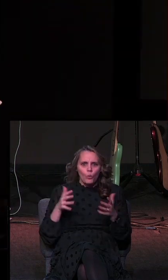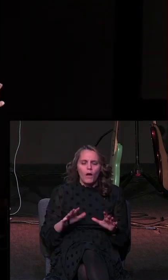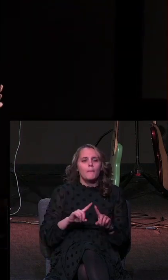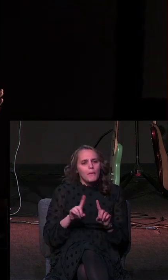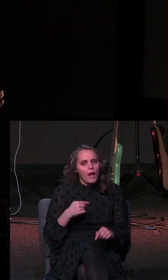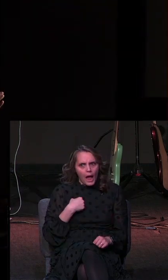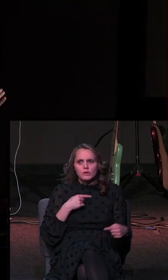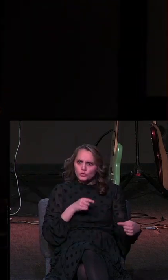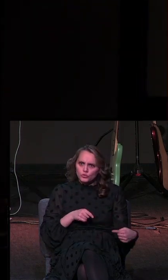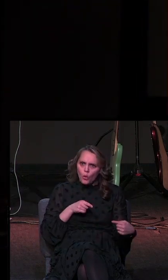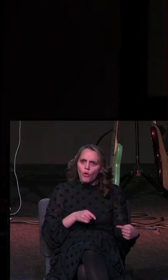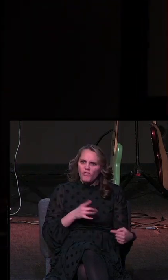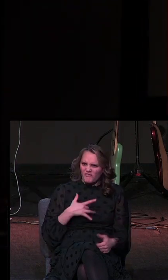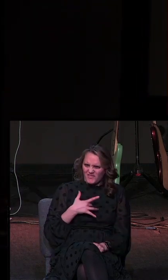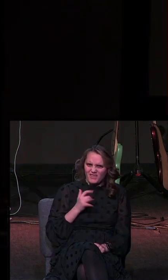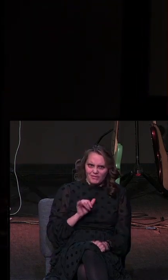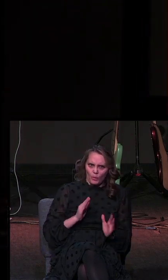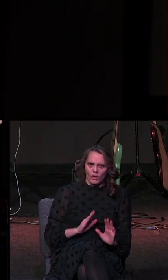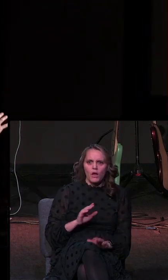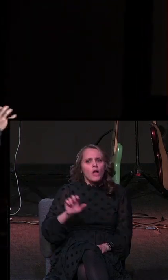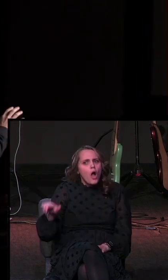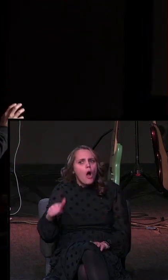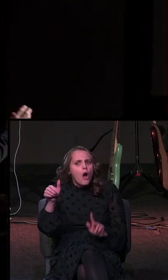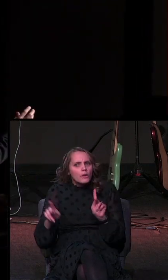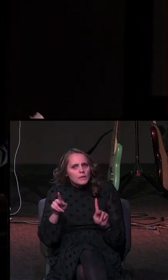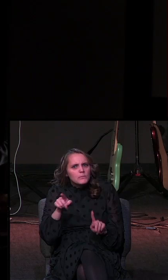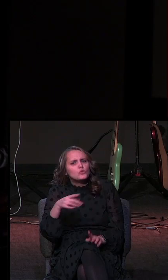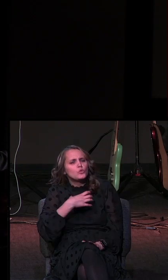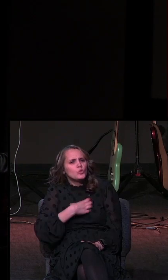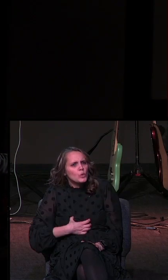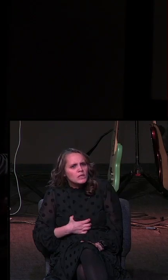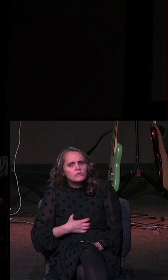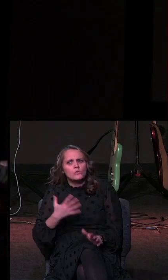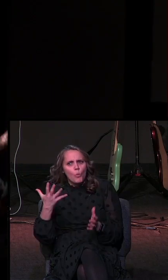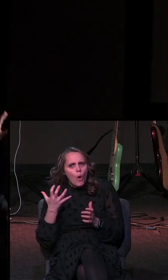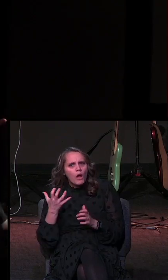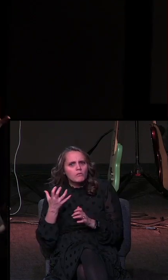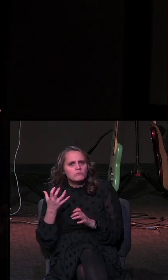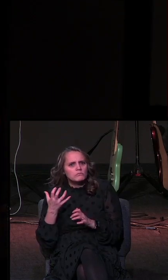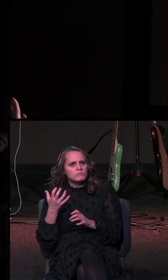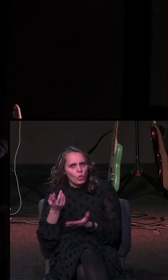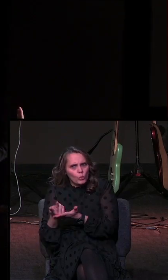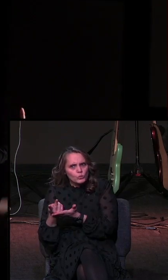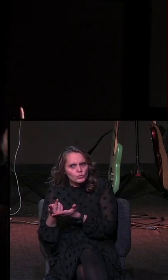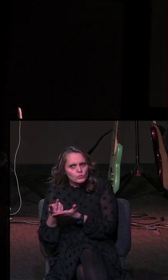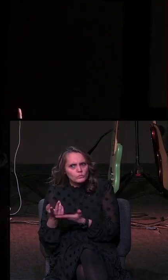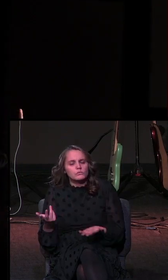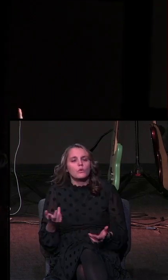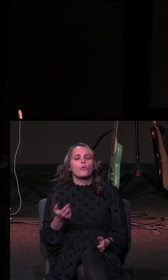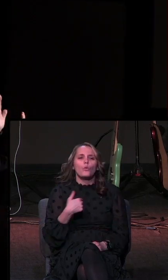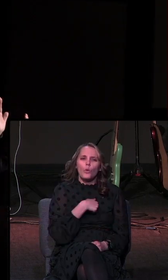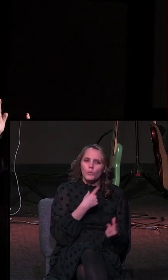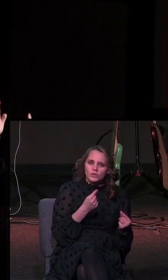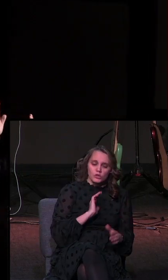Are there people that you root for to lose? Whenever we do that, what we're doing is we're fixing our happiness